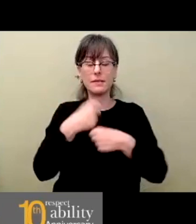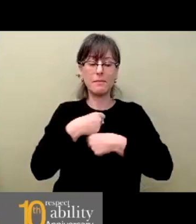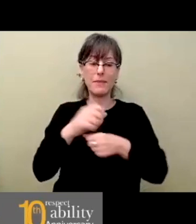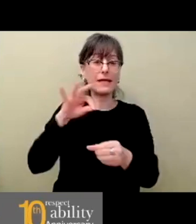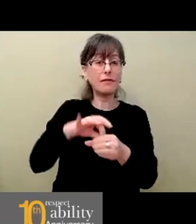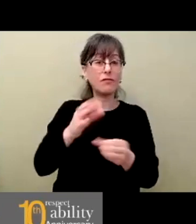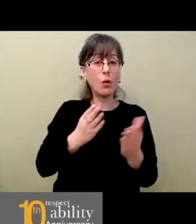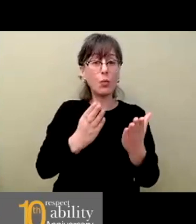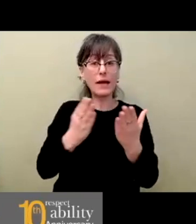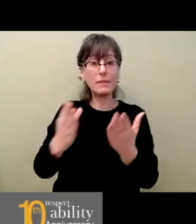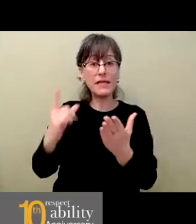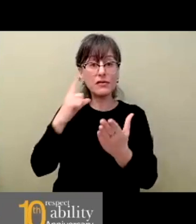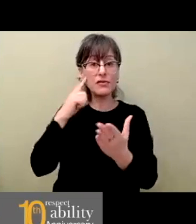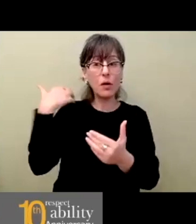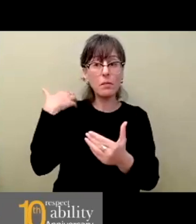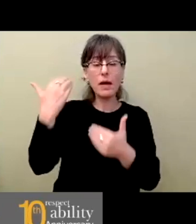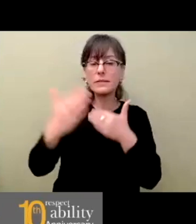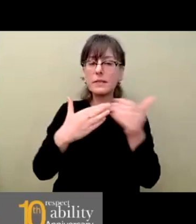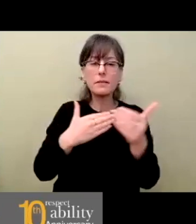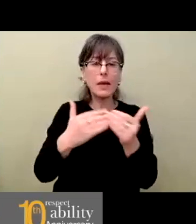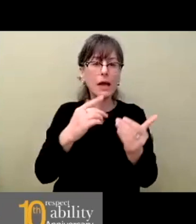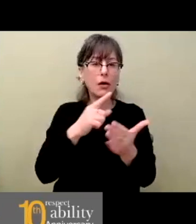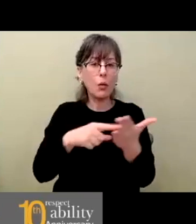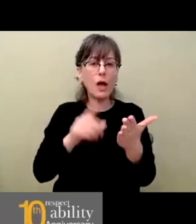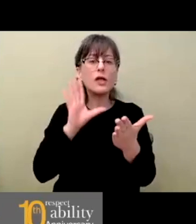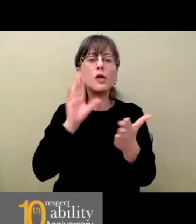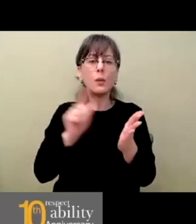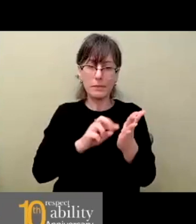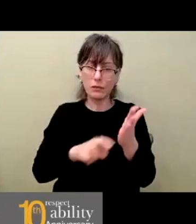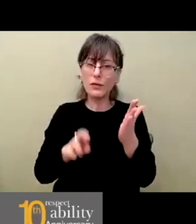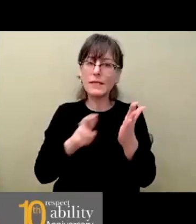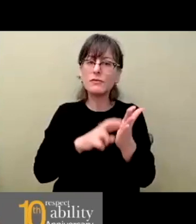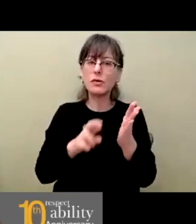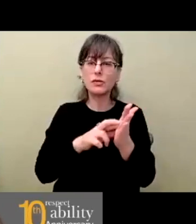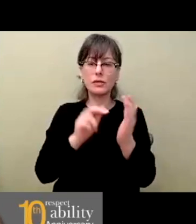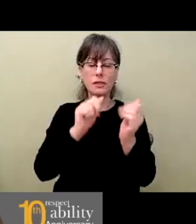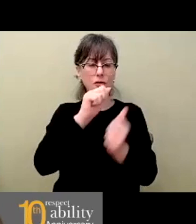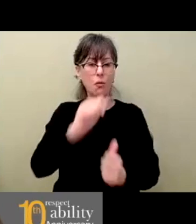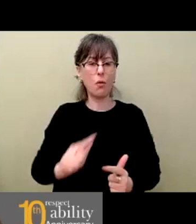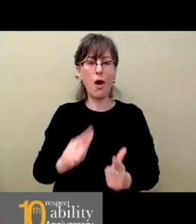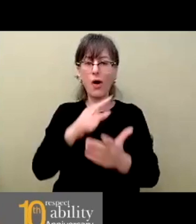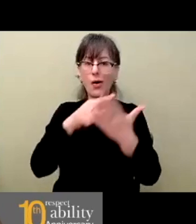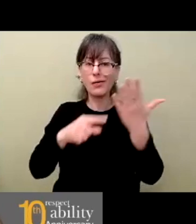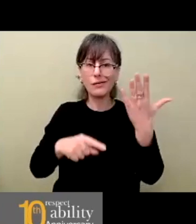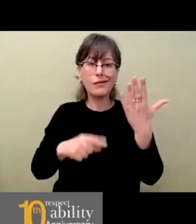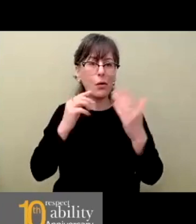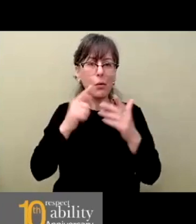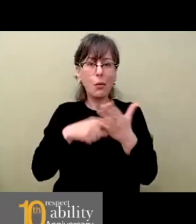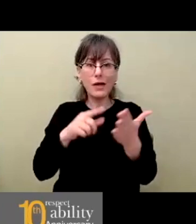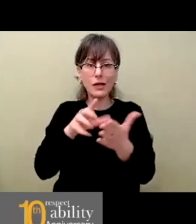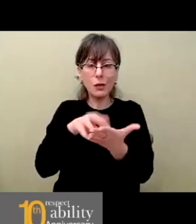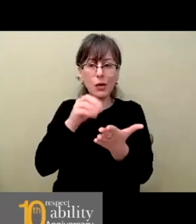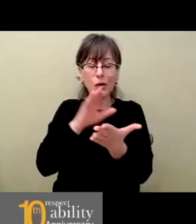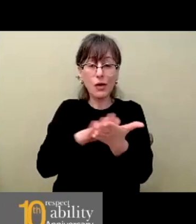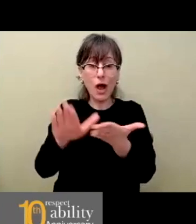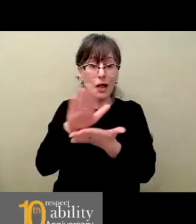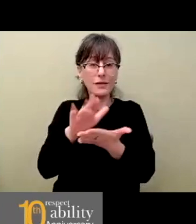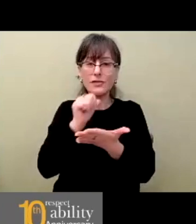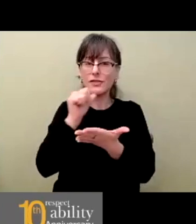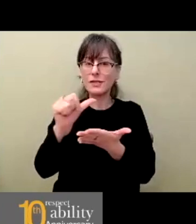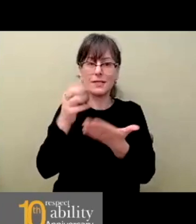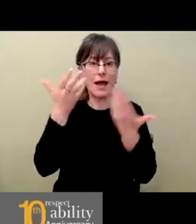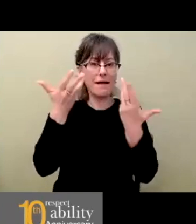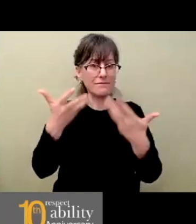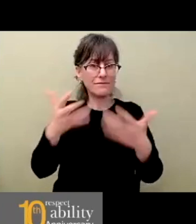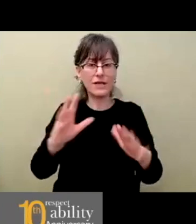for your boss, no matter what you're going to be doing researching. So all that stuff that you learn about in college, it definitely doesn't end on graduation day. You're going